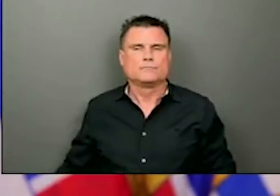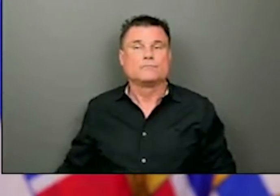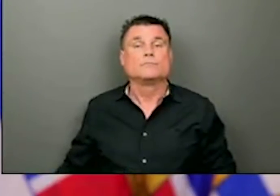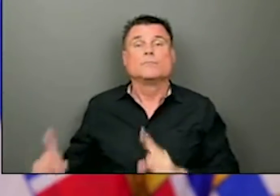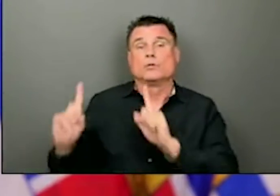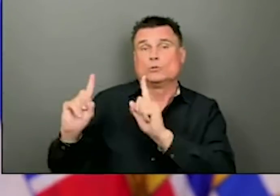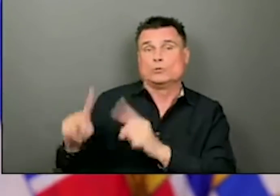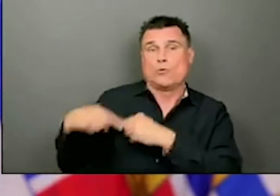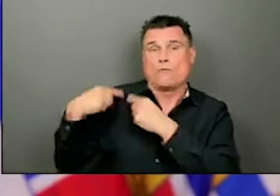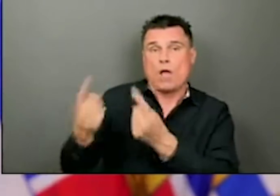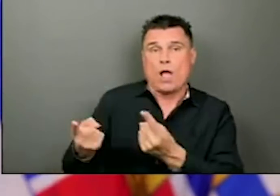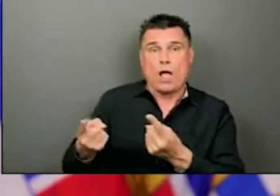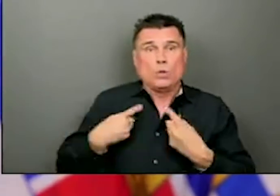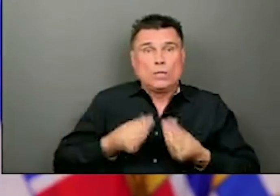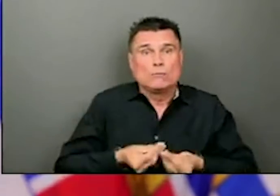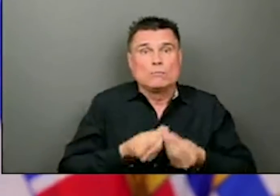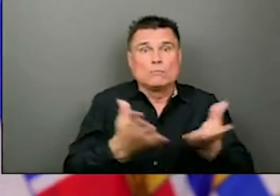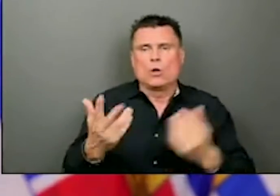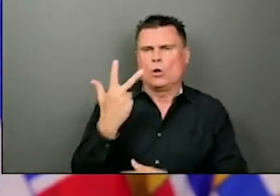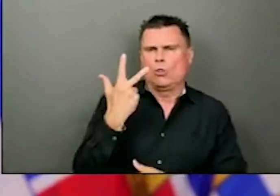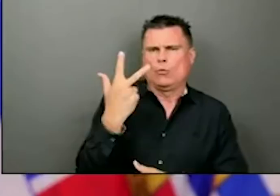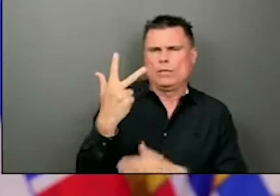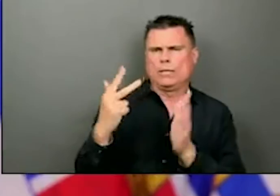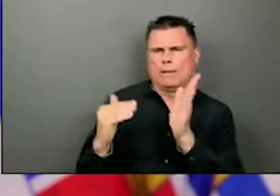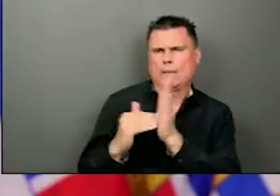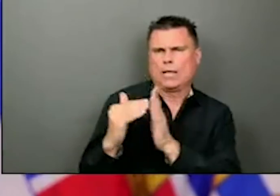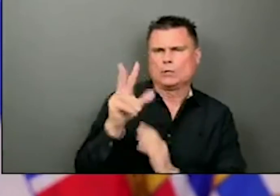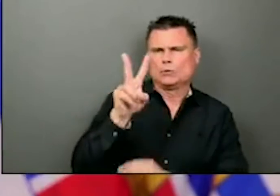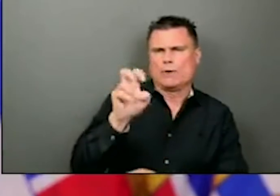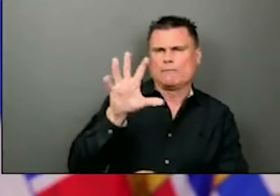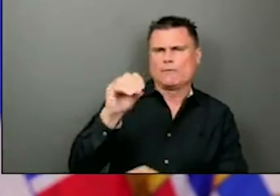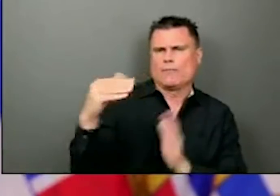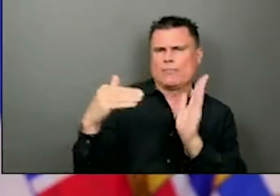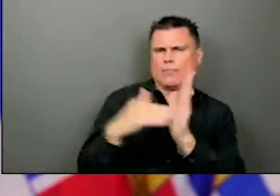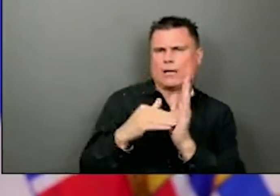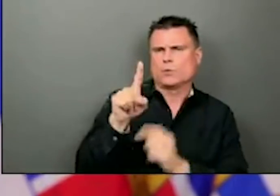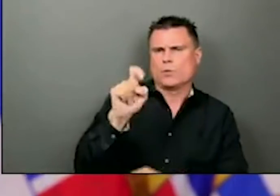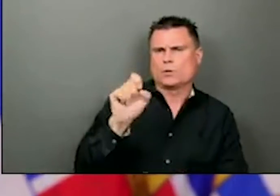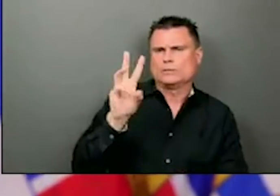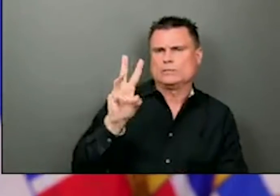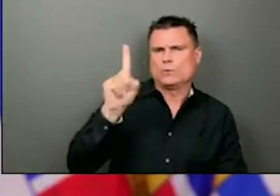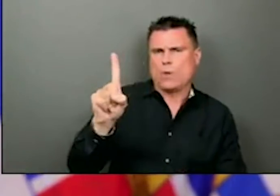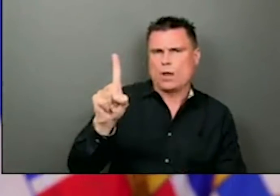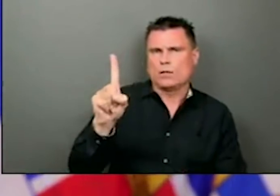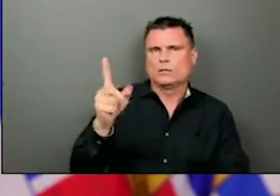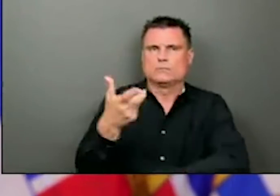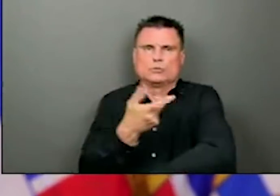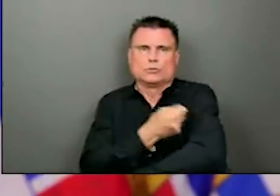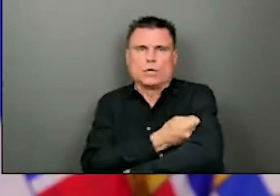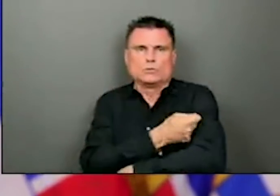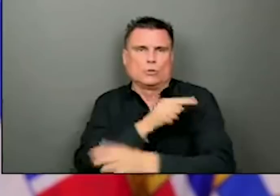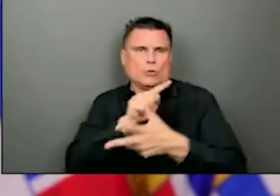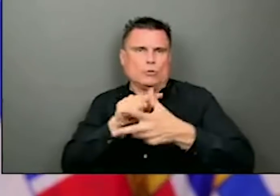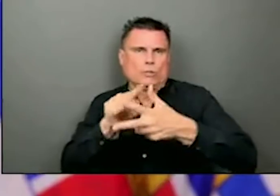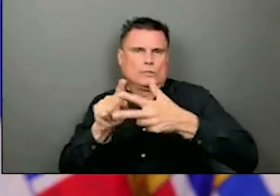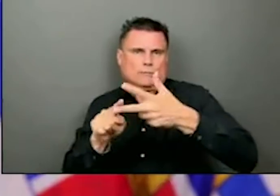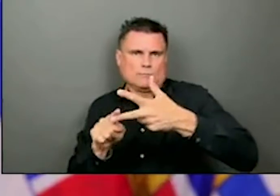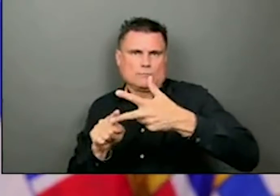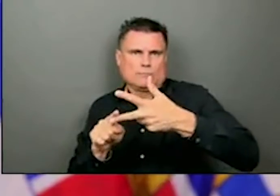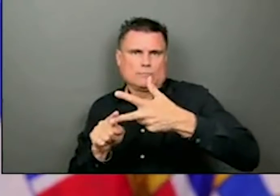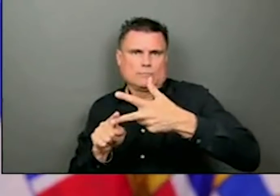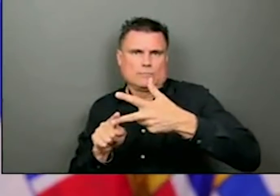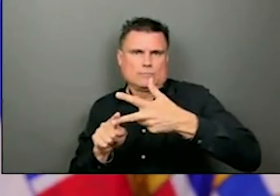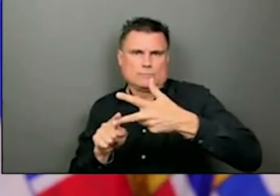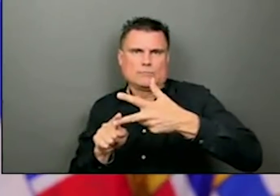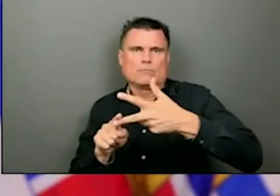3,250,116 doses of all 3 COVID-19 vaccines to adults and children here in British Columbia. And over